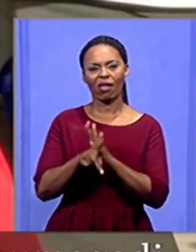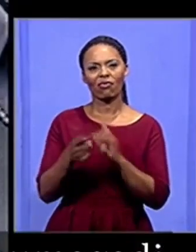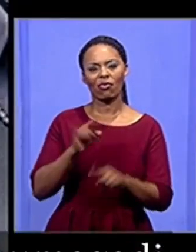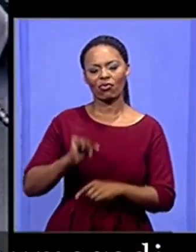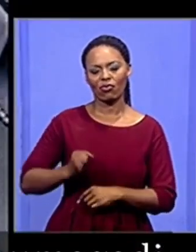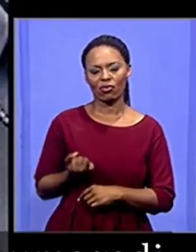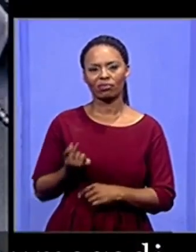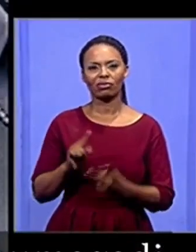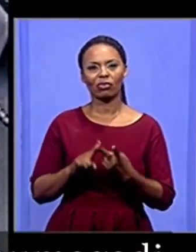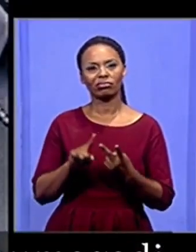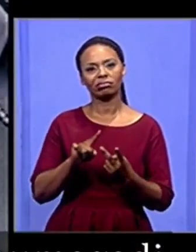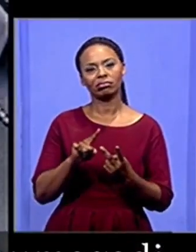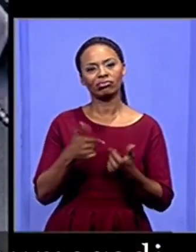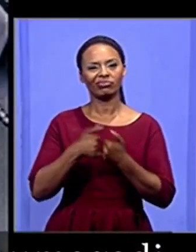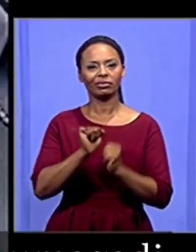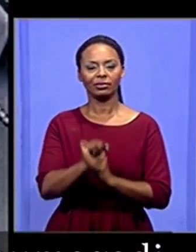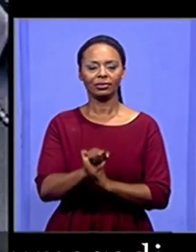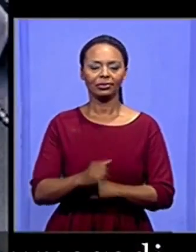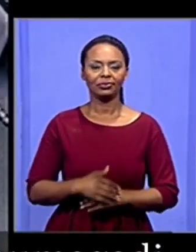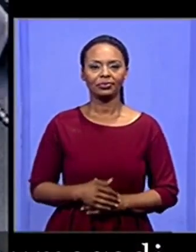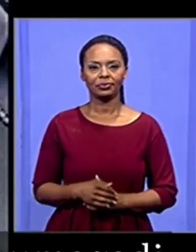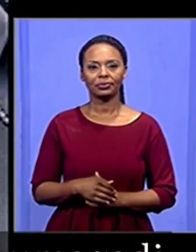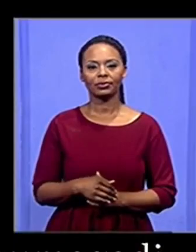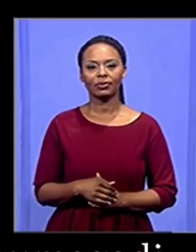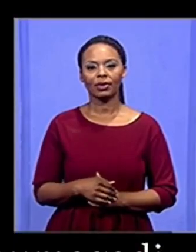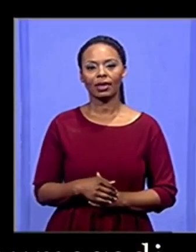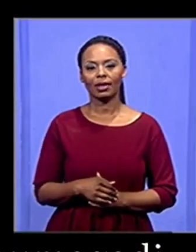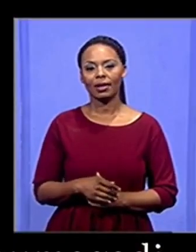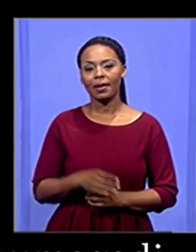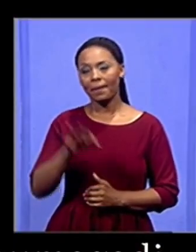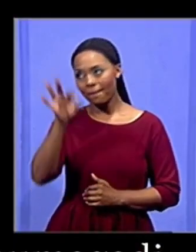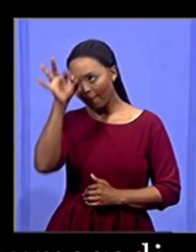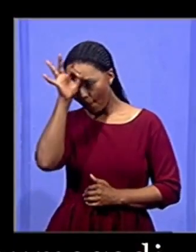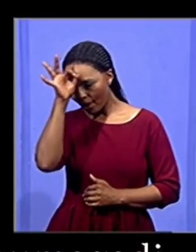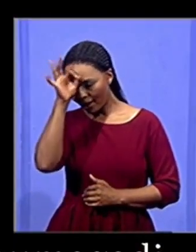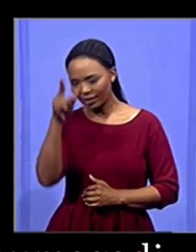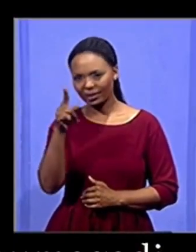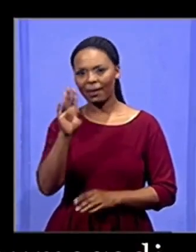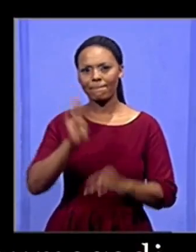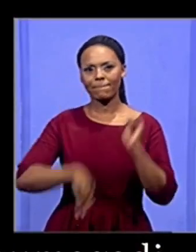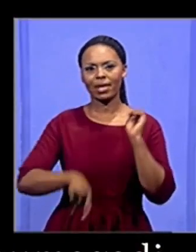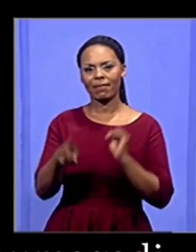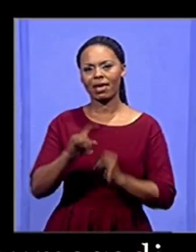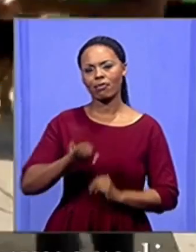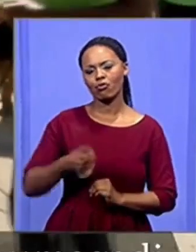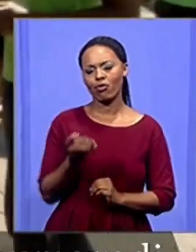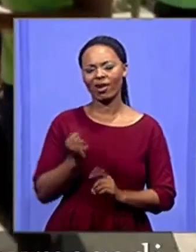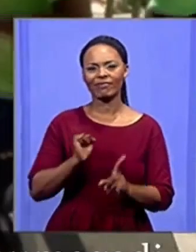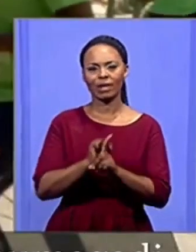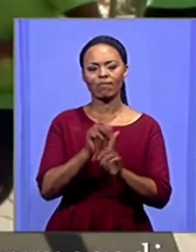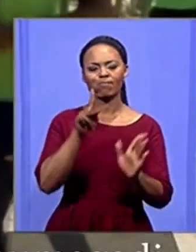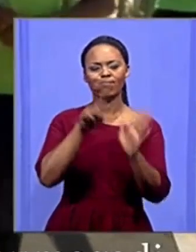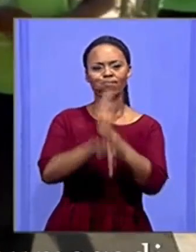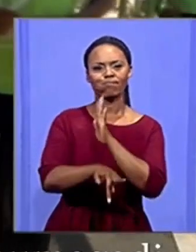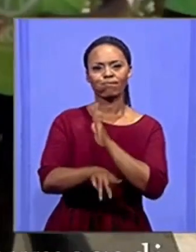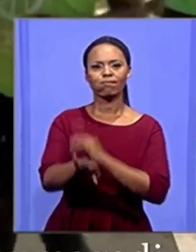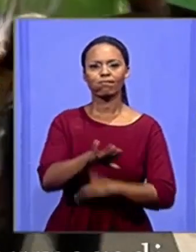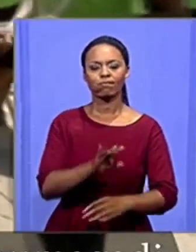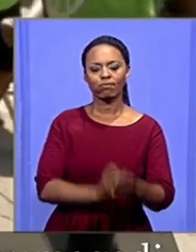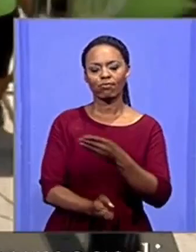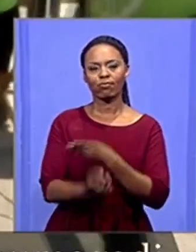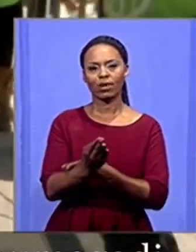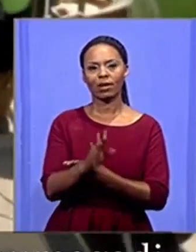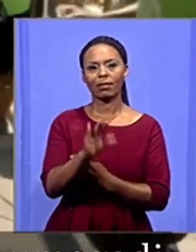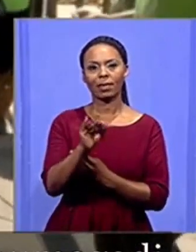their boyfriends. Lepodisa leo le latofatswago ka polao ya mohumagadi wa lona ka Pabatene Mpumalanga le